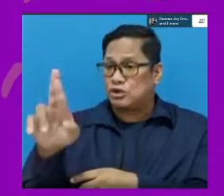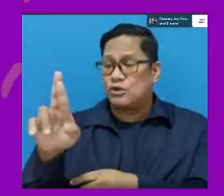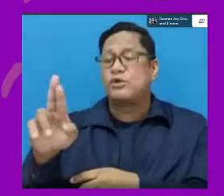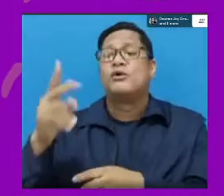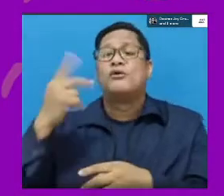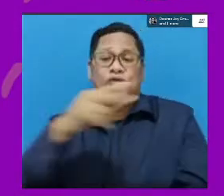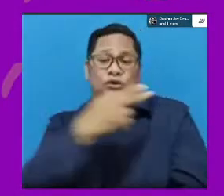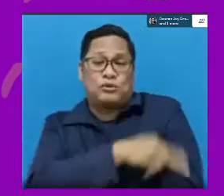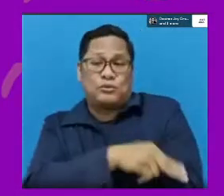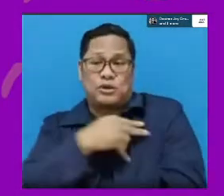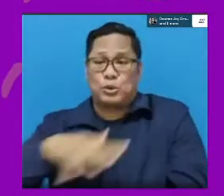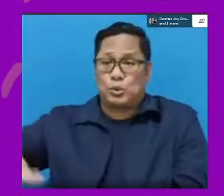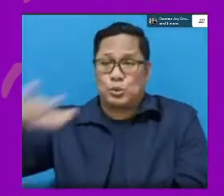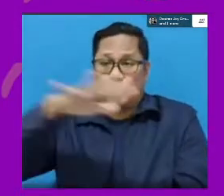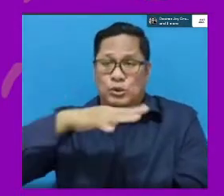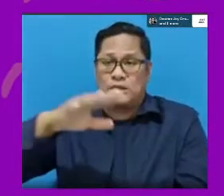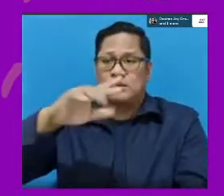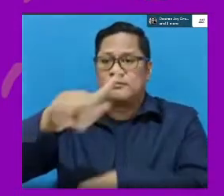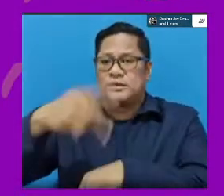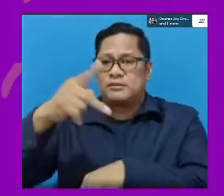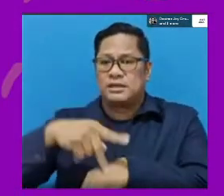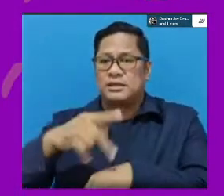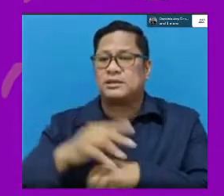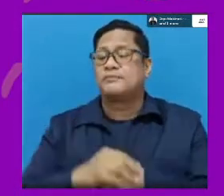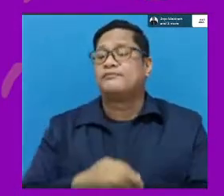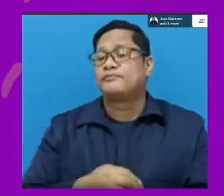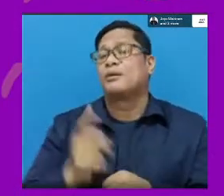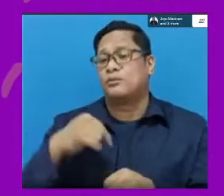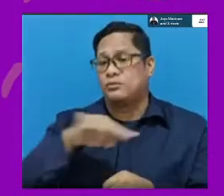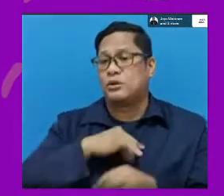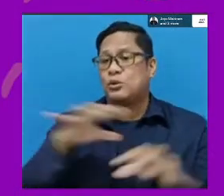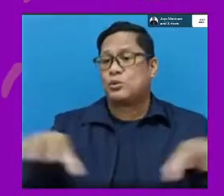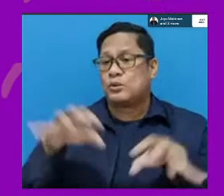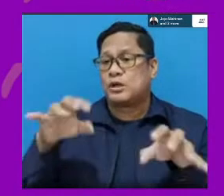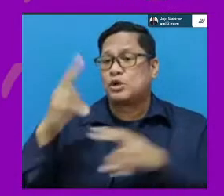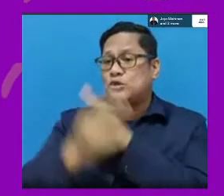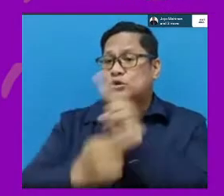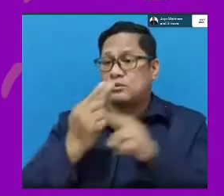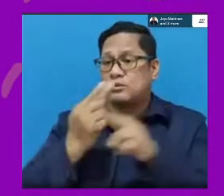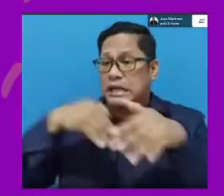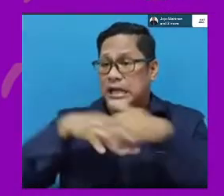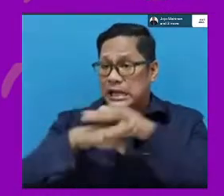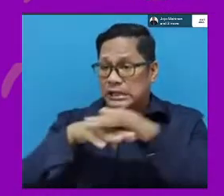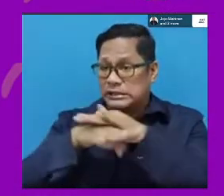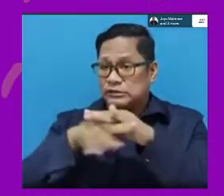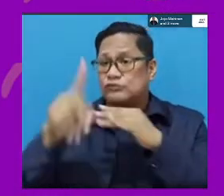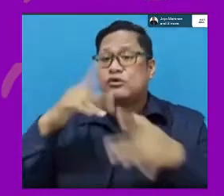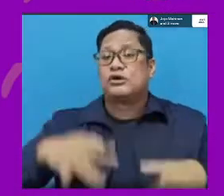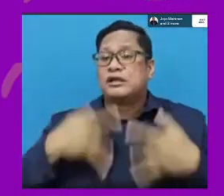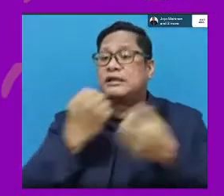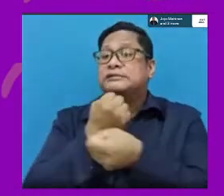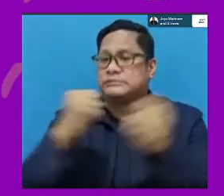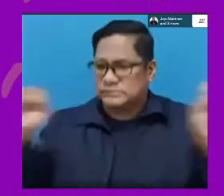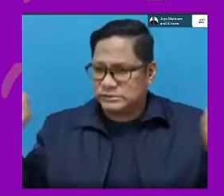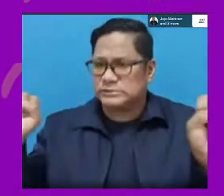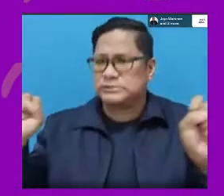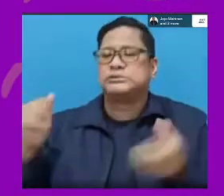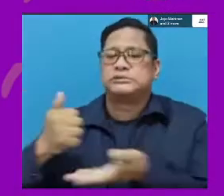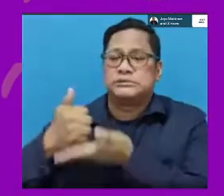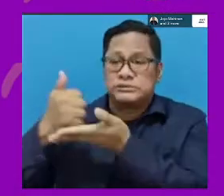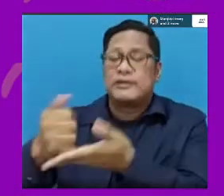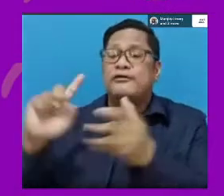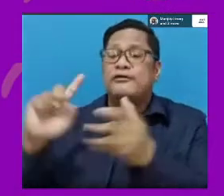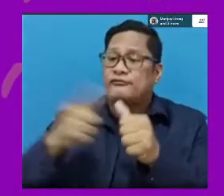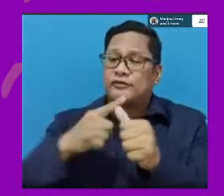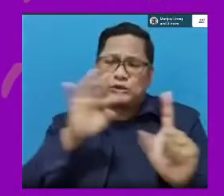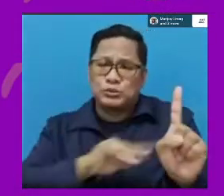across the country. As we worked on universal access to these life-saving interventions, we witnessed firsthand how